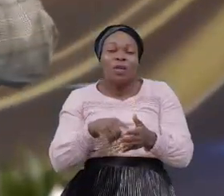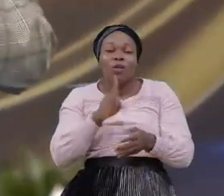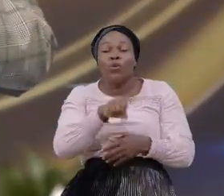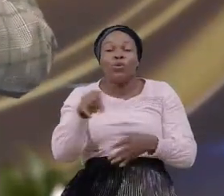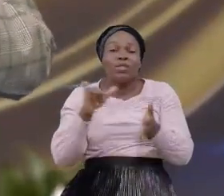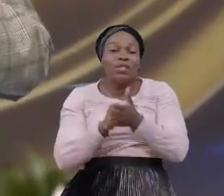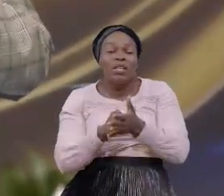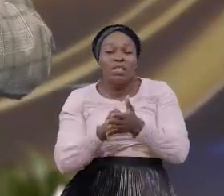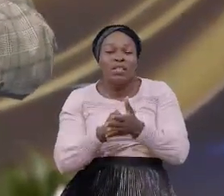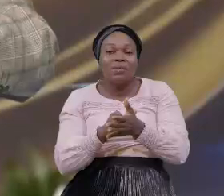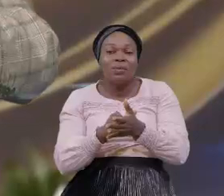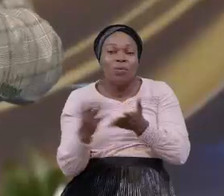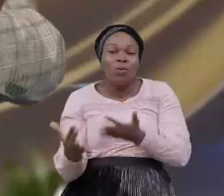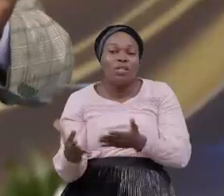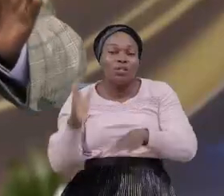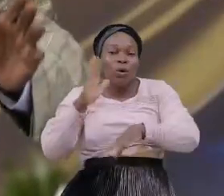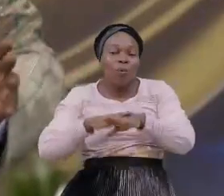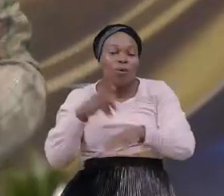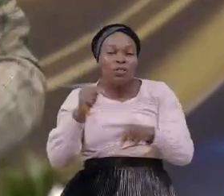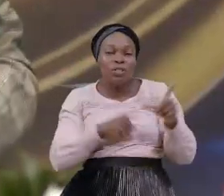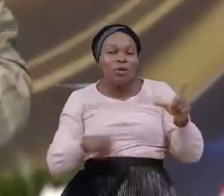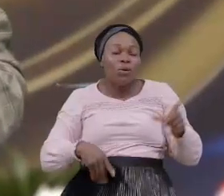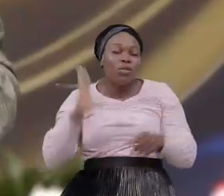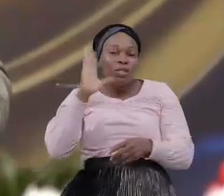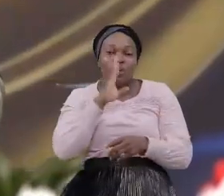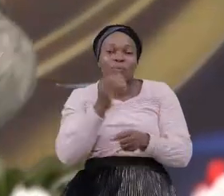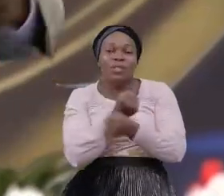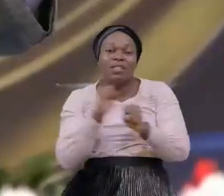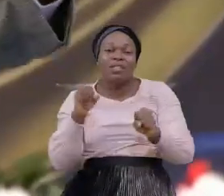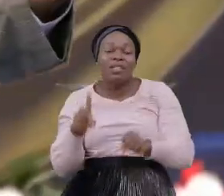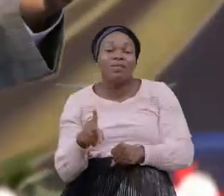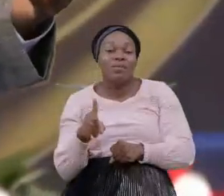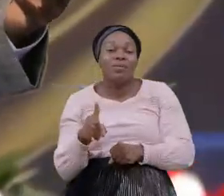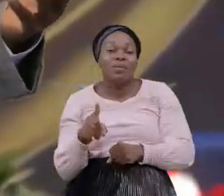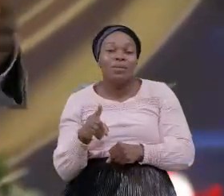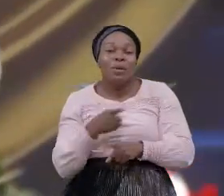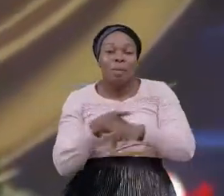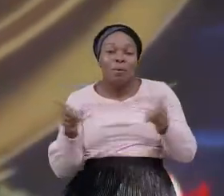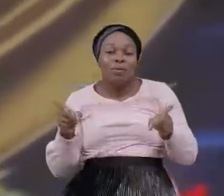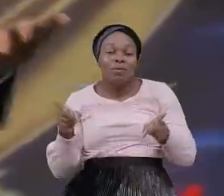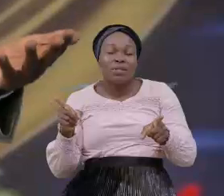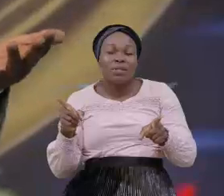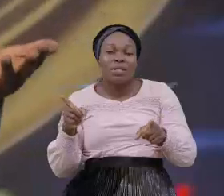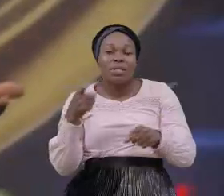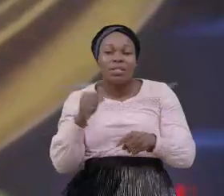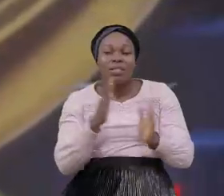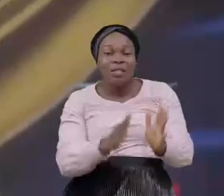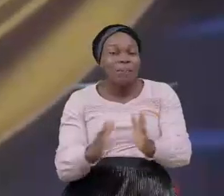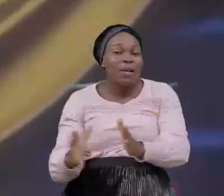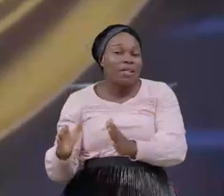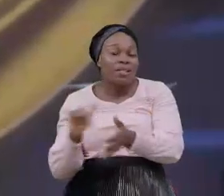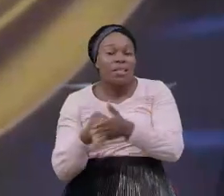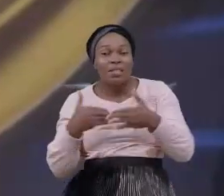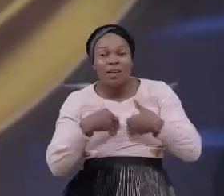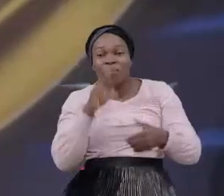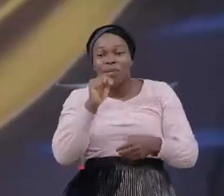the dietary part of the Bible. The plants that have been given to us